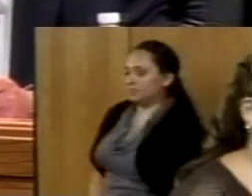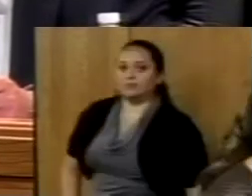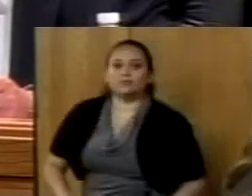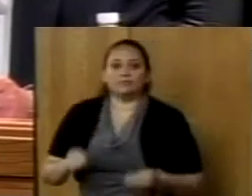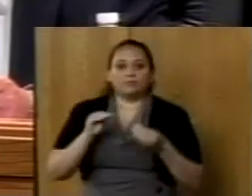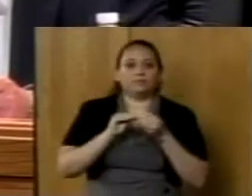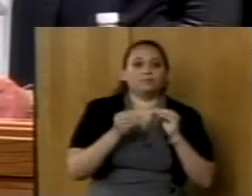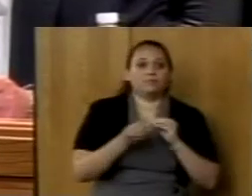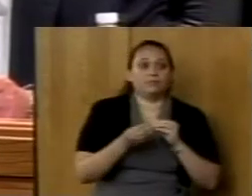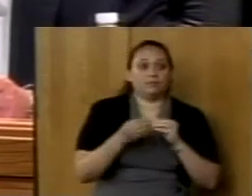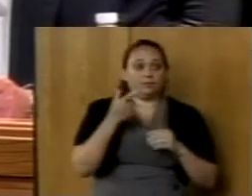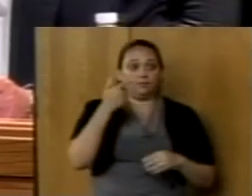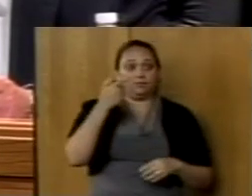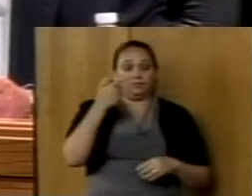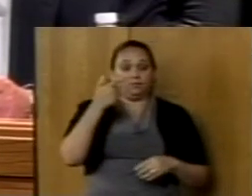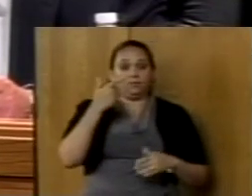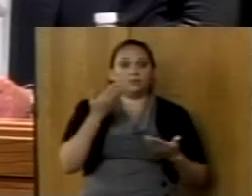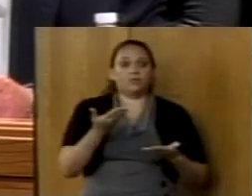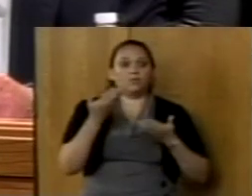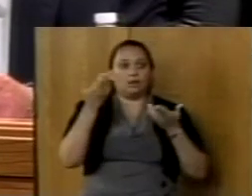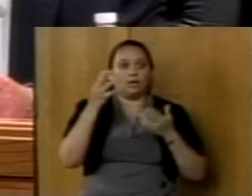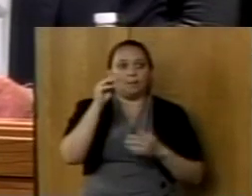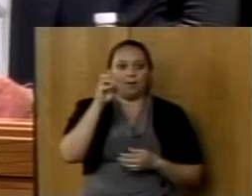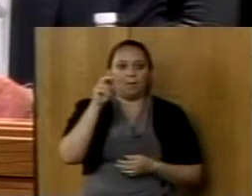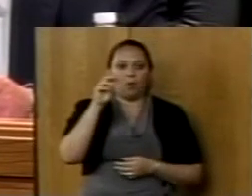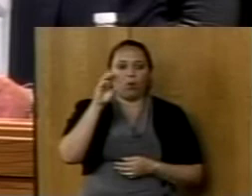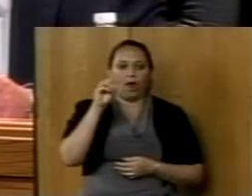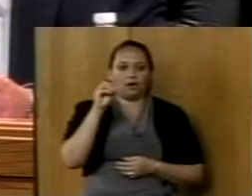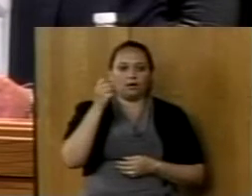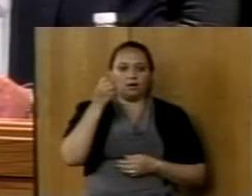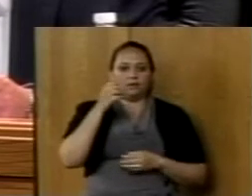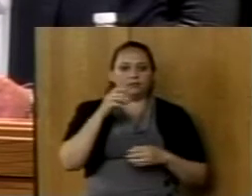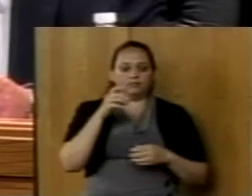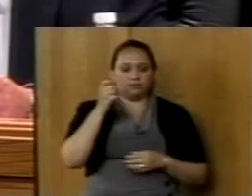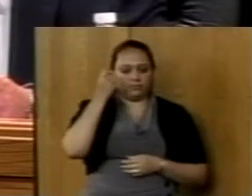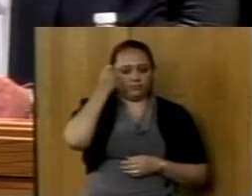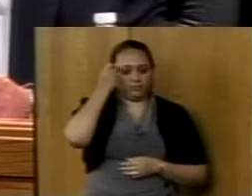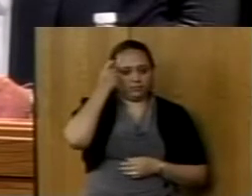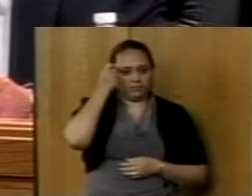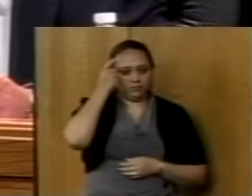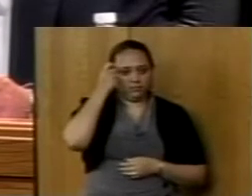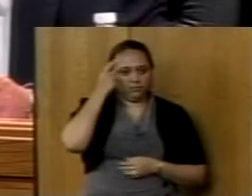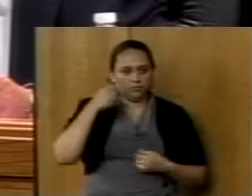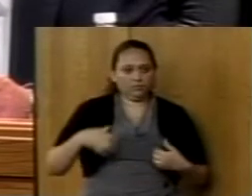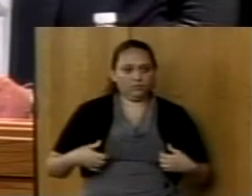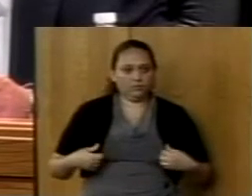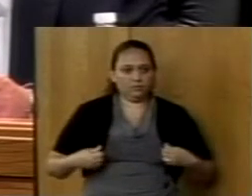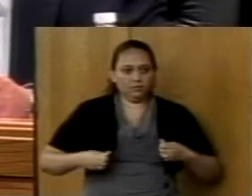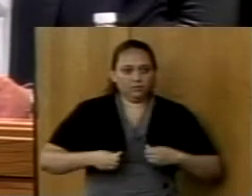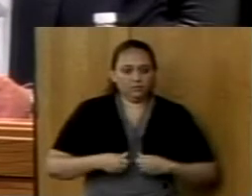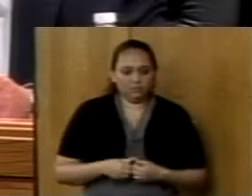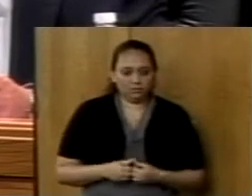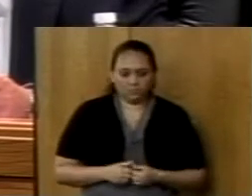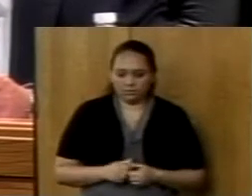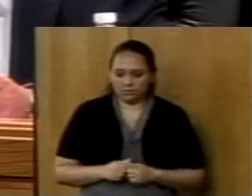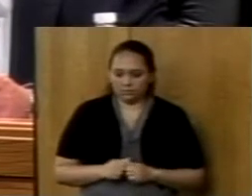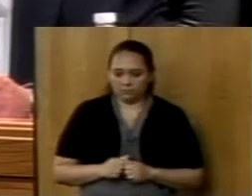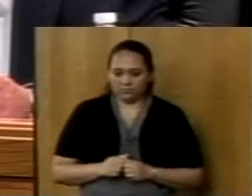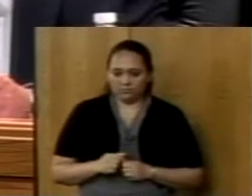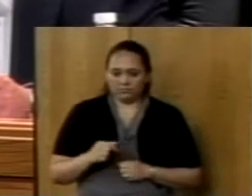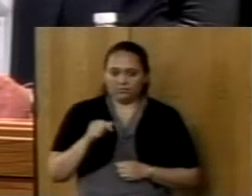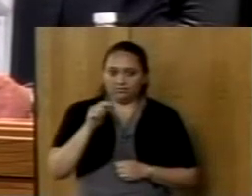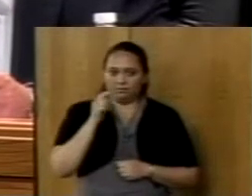memorandum of understanding with Niños Head Start to integrate a school readiness integration model for eligible Head Start 3- and 4-year-old students